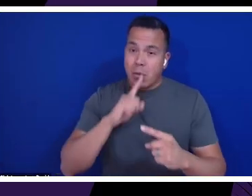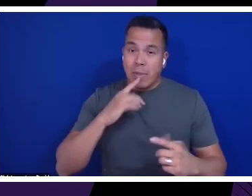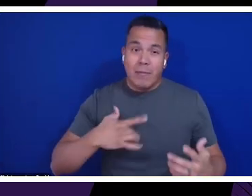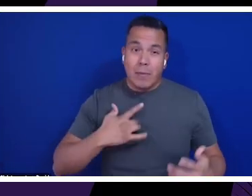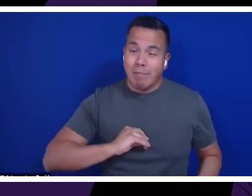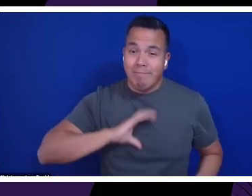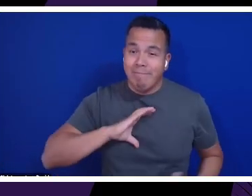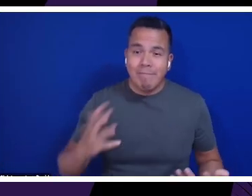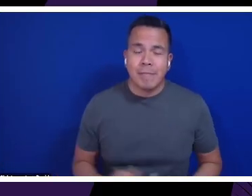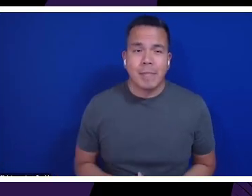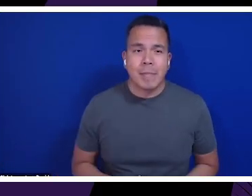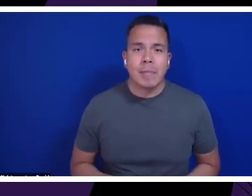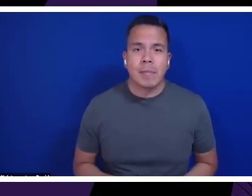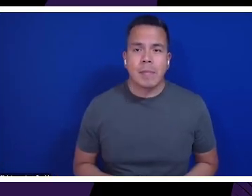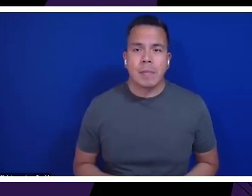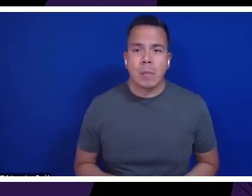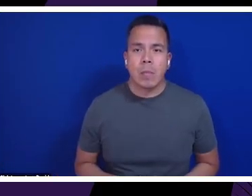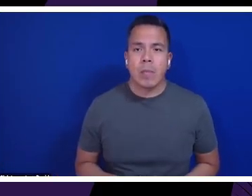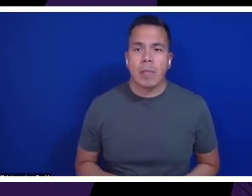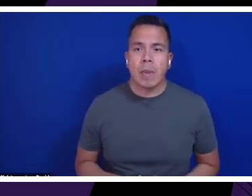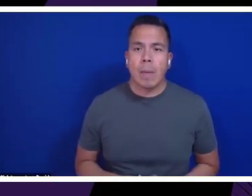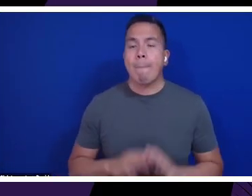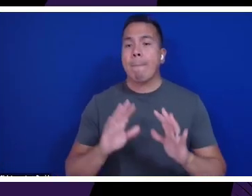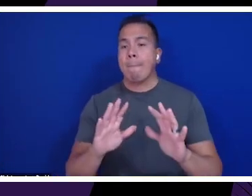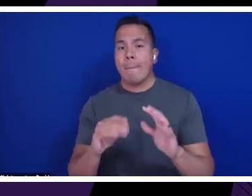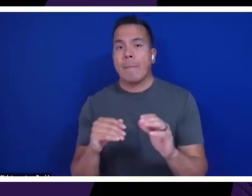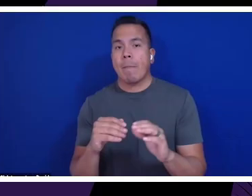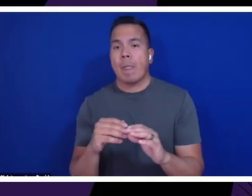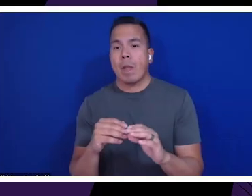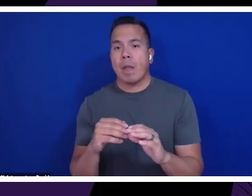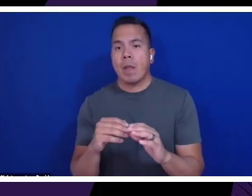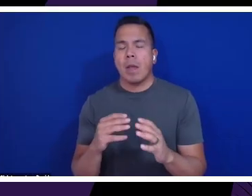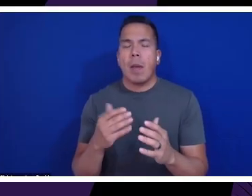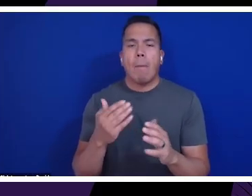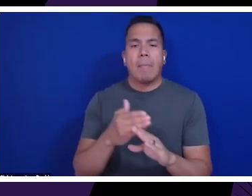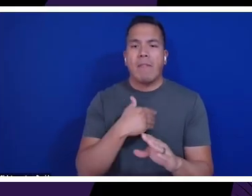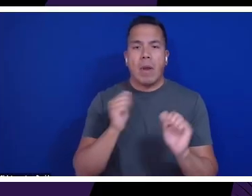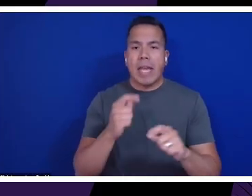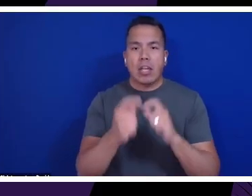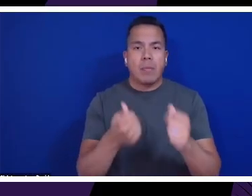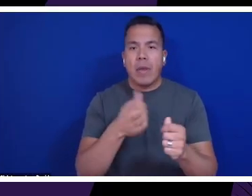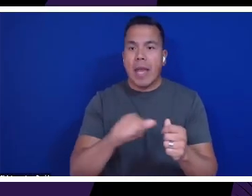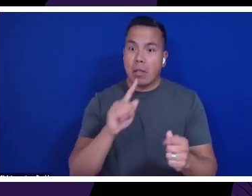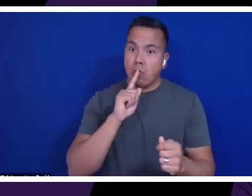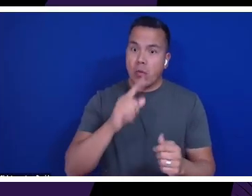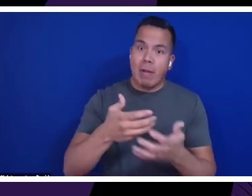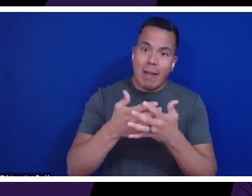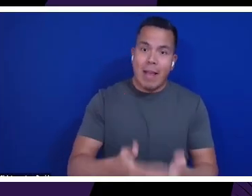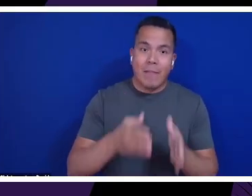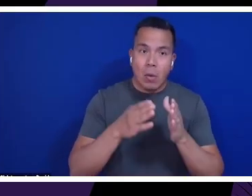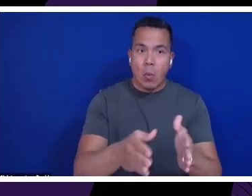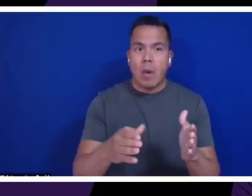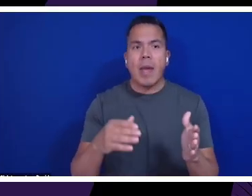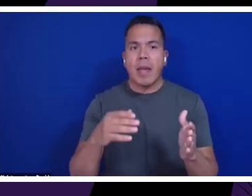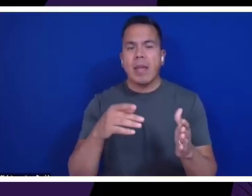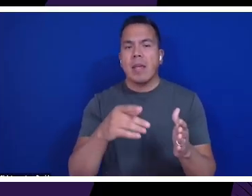Sentimentality aside, I had to learn a couple of things before I could properly contribute in any meaningful way. The PROS grant marked my return to the